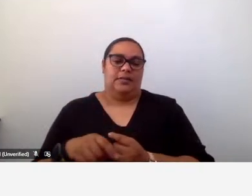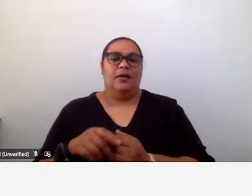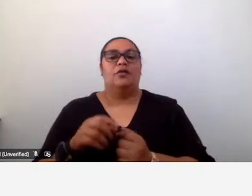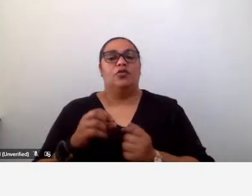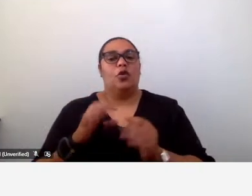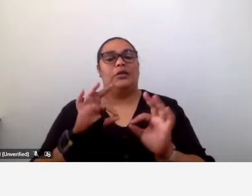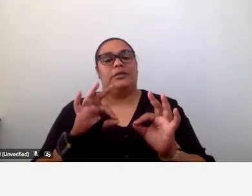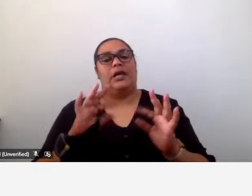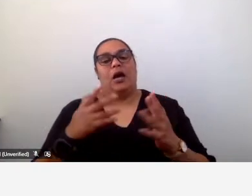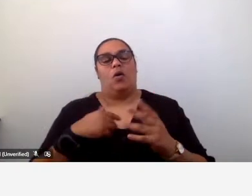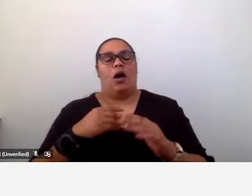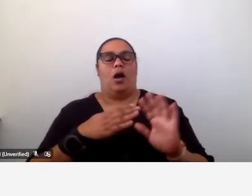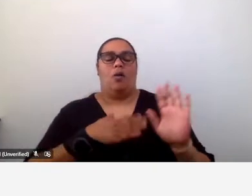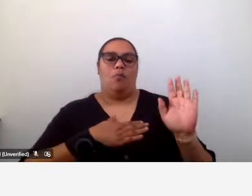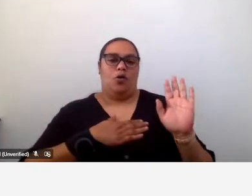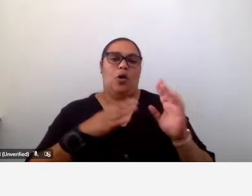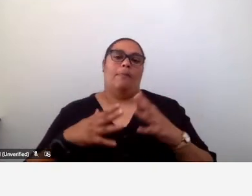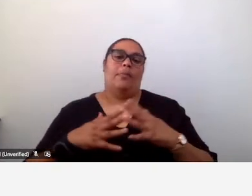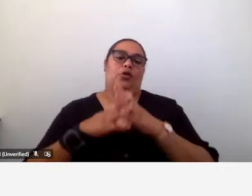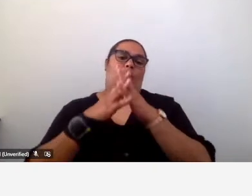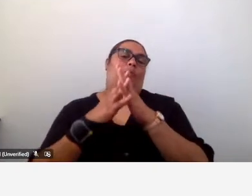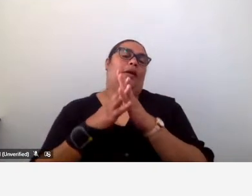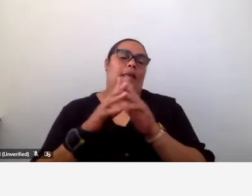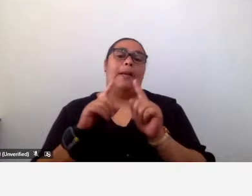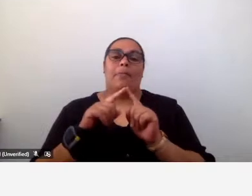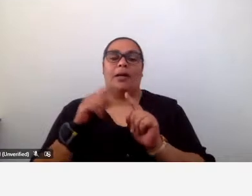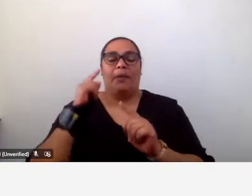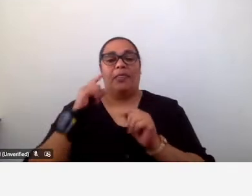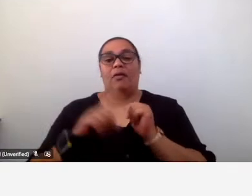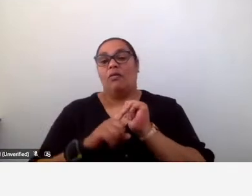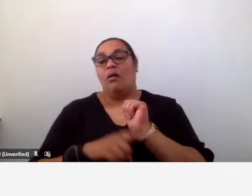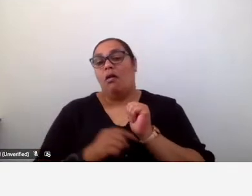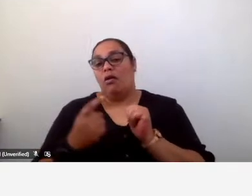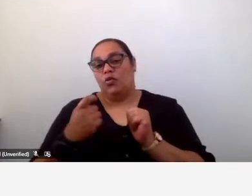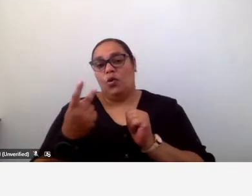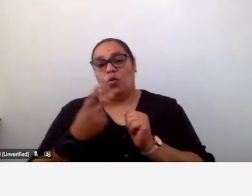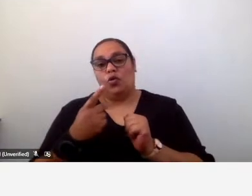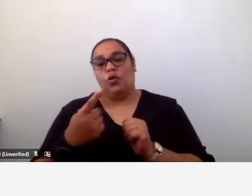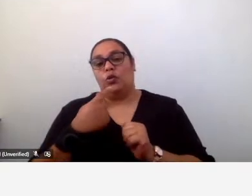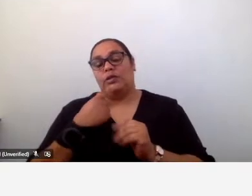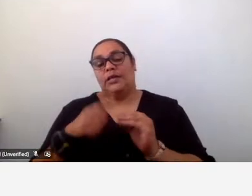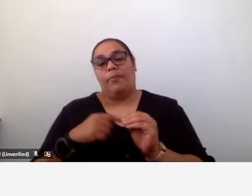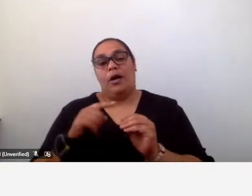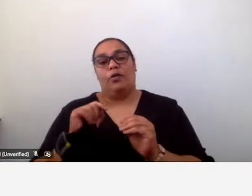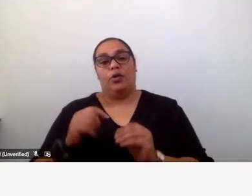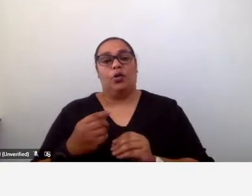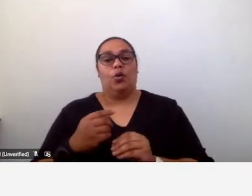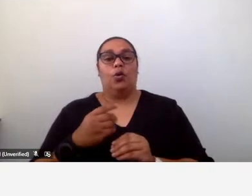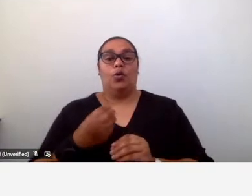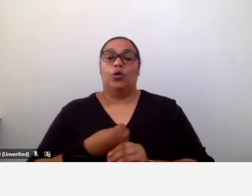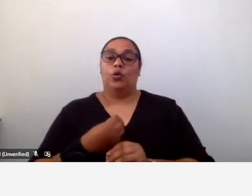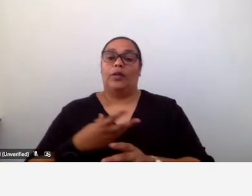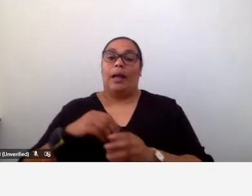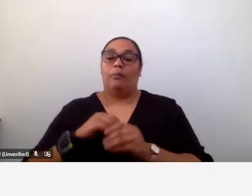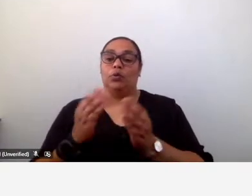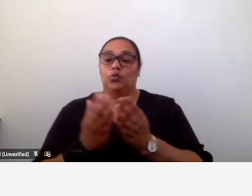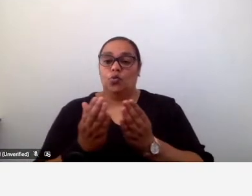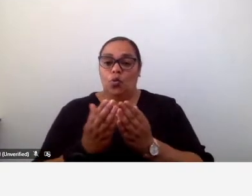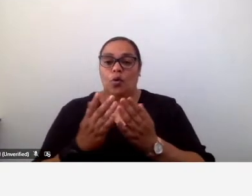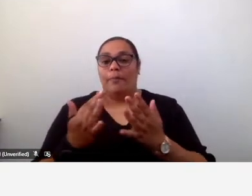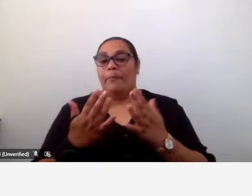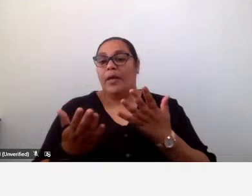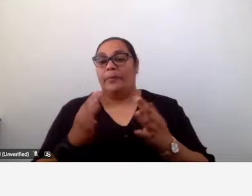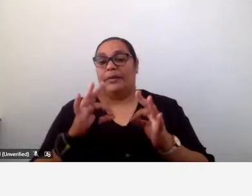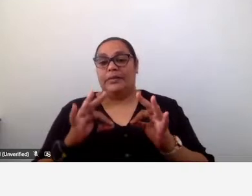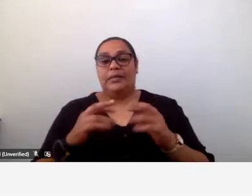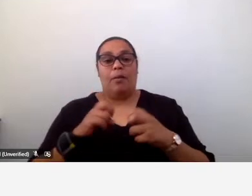that's our motto. Thank you so much. But I think the last one also you raised around the youth in schools. If we can take the